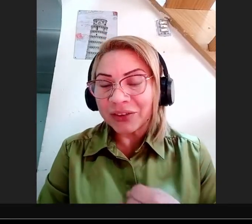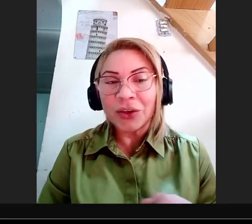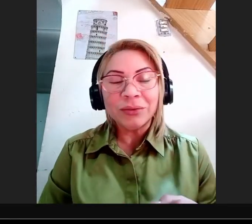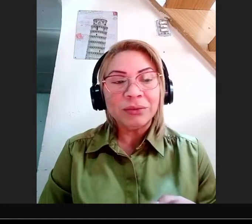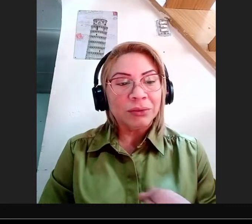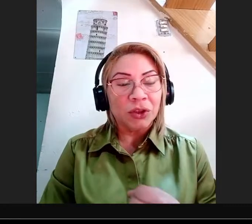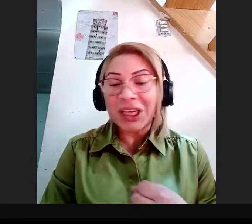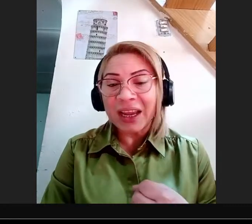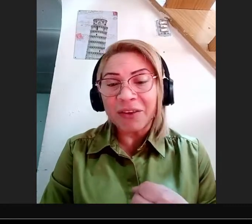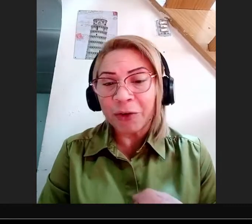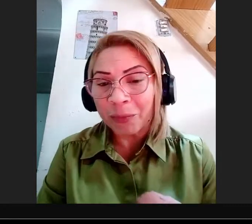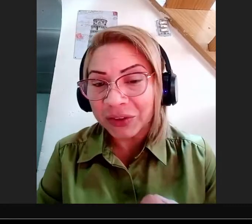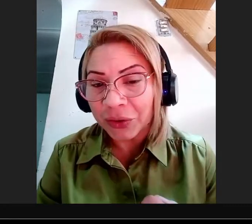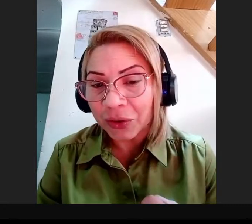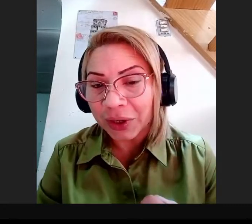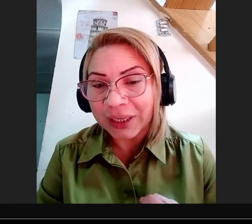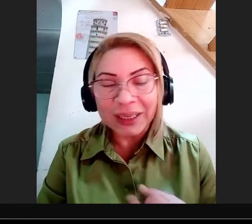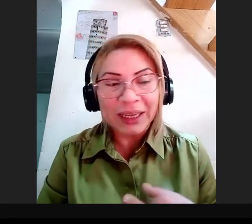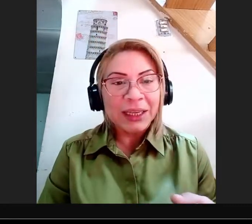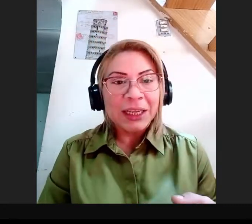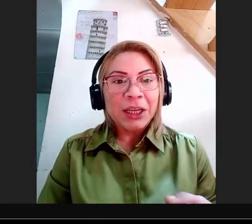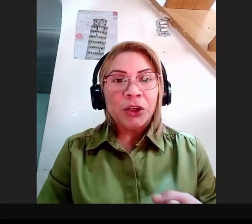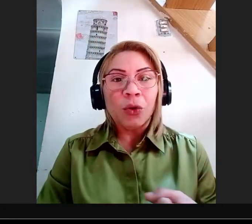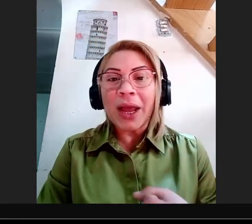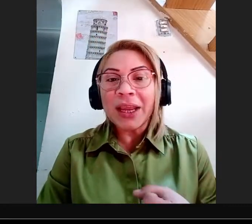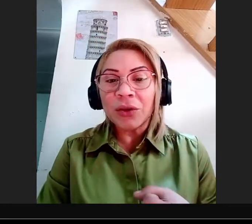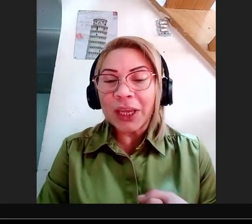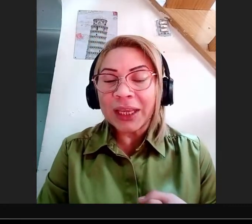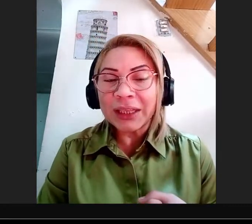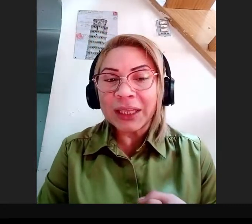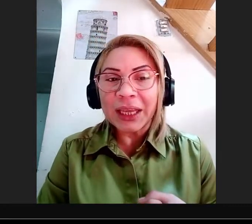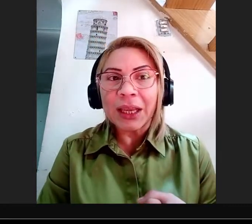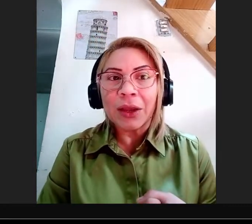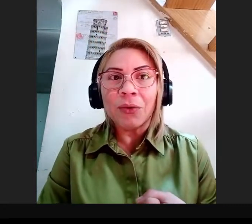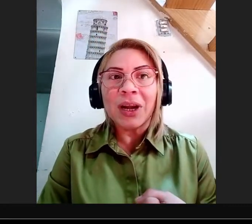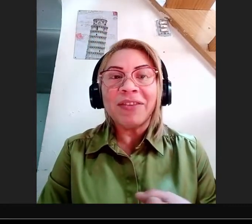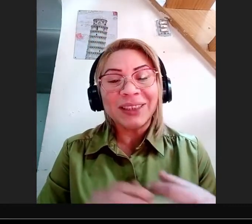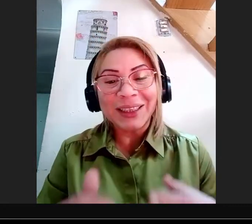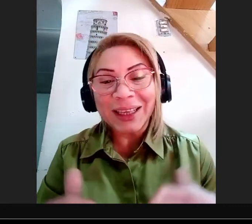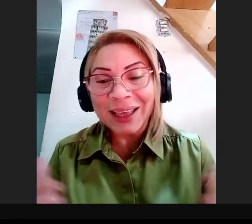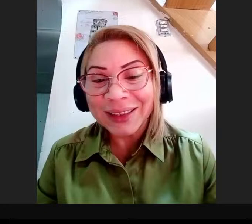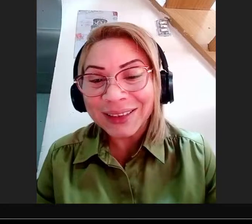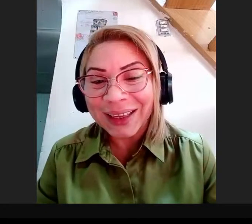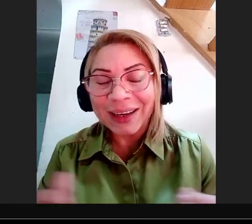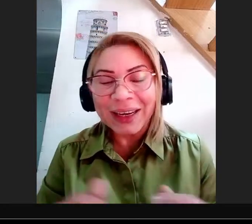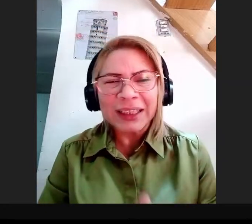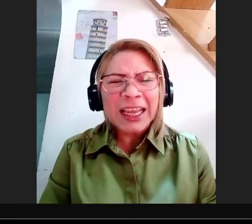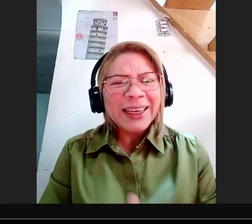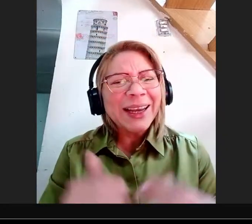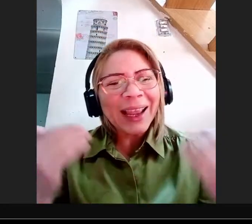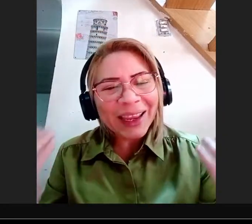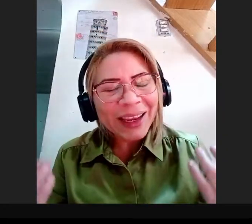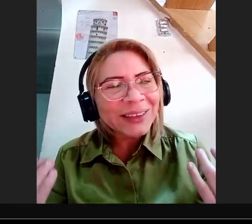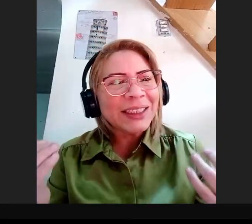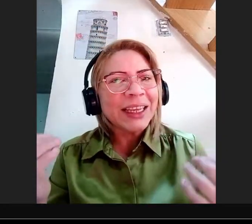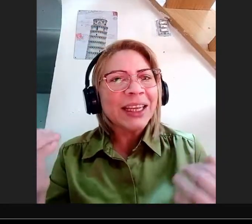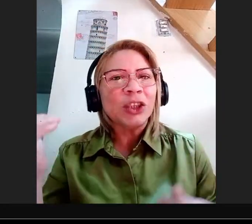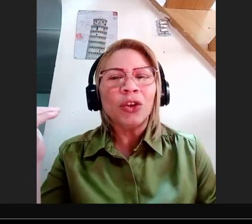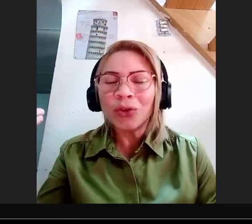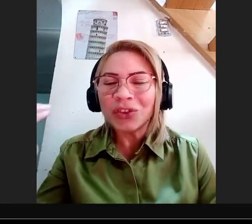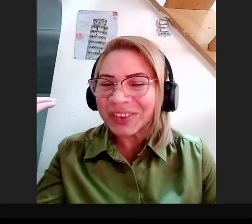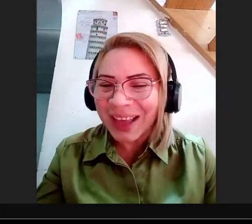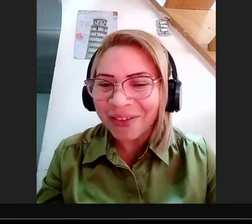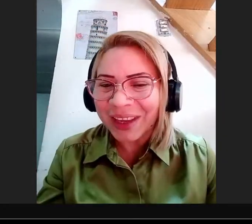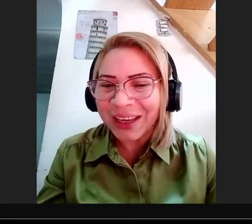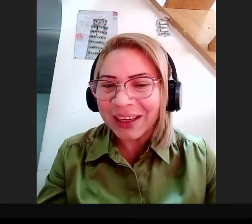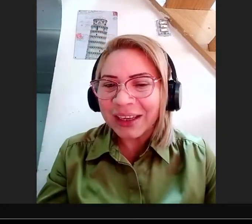Then there's lack of communication, they get no information, there's